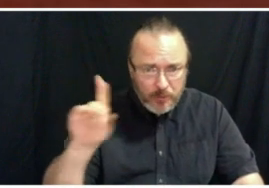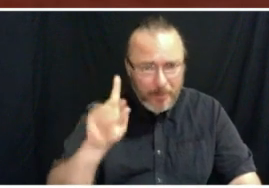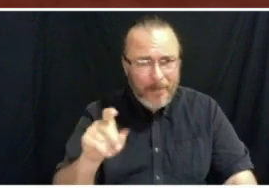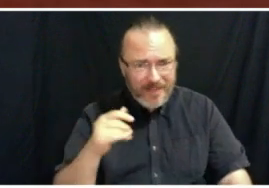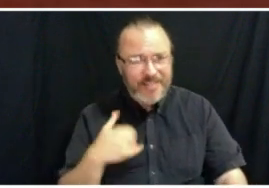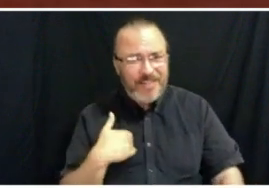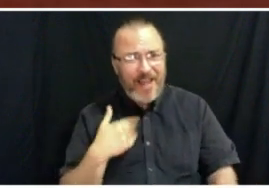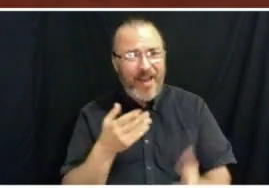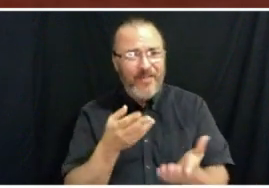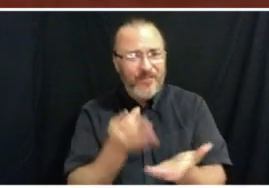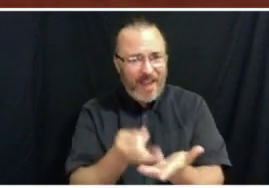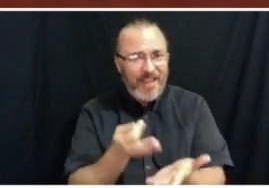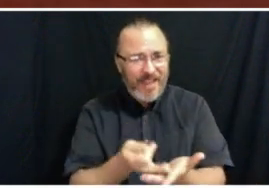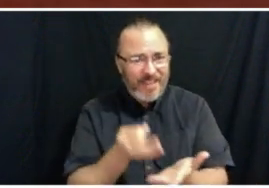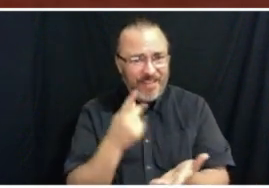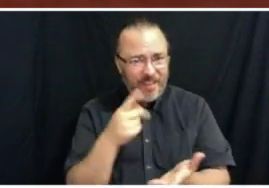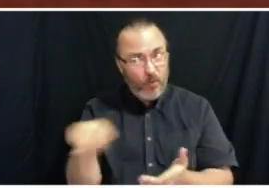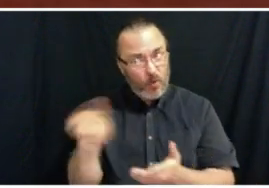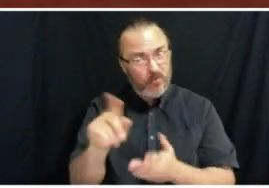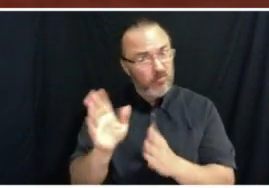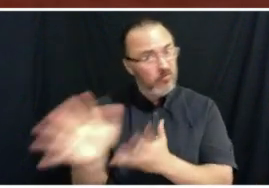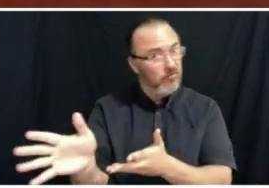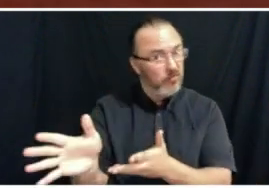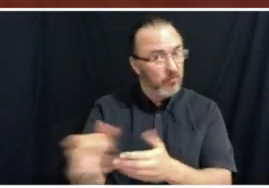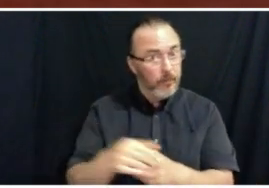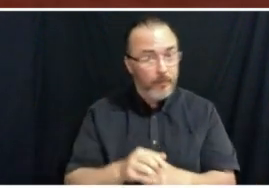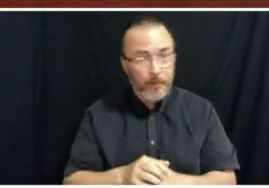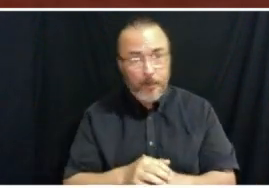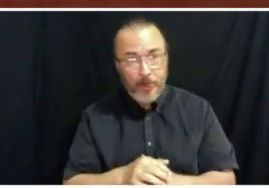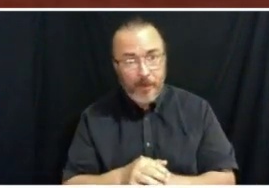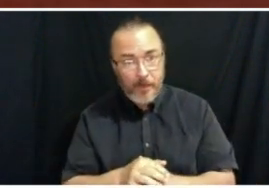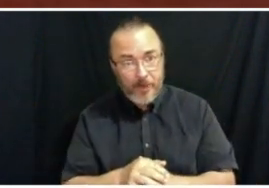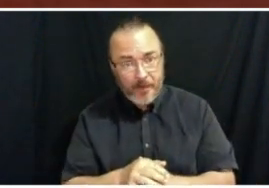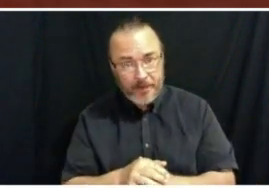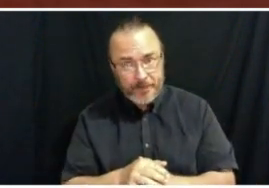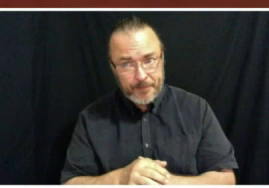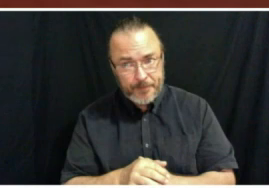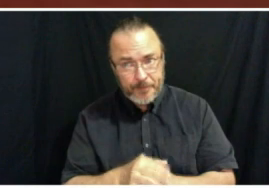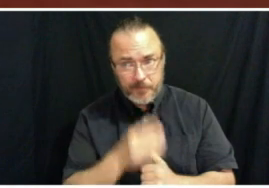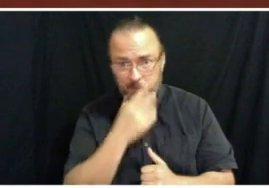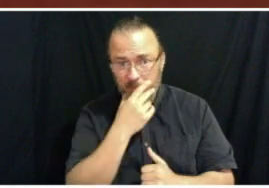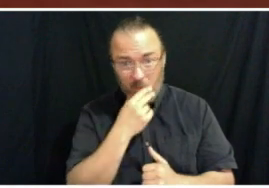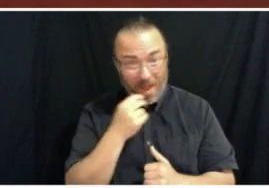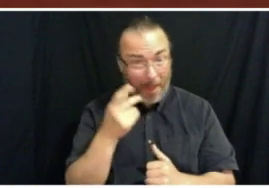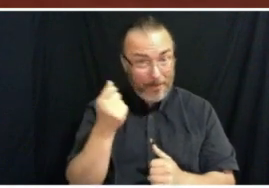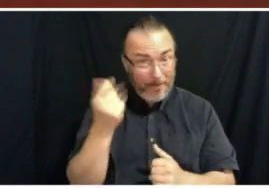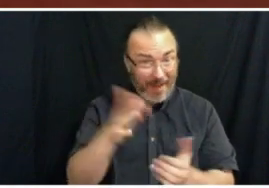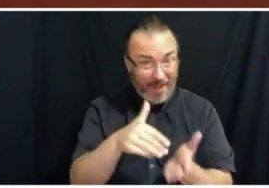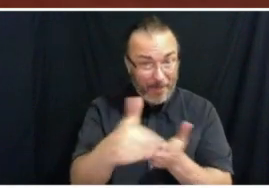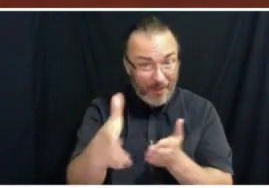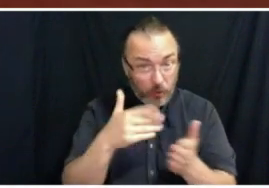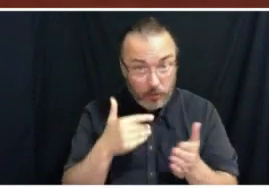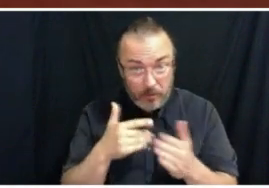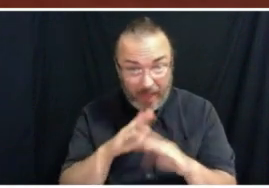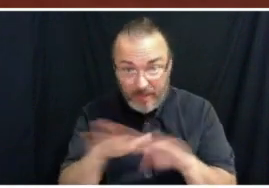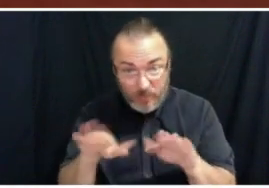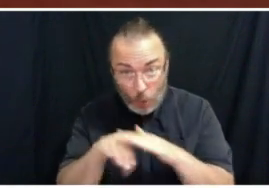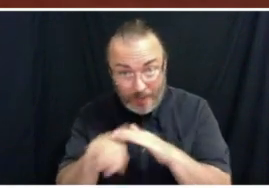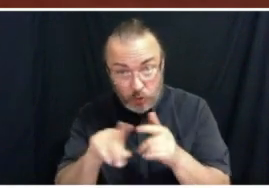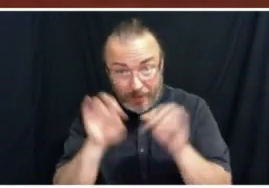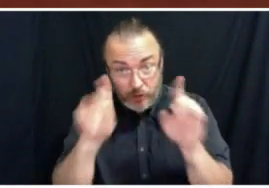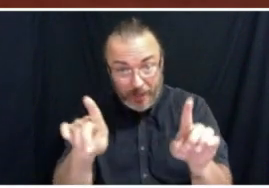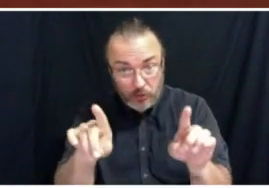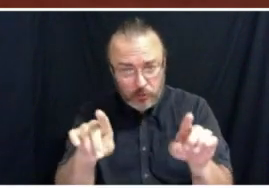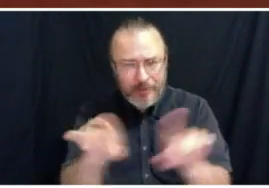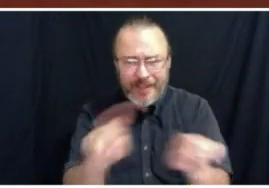left behind, as there can be no inclusion while millions lack access to education.